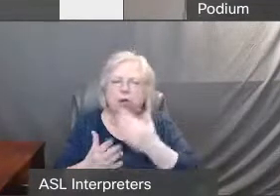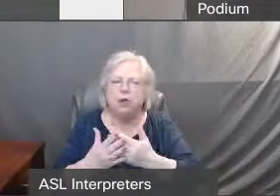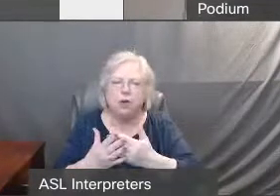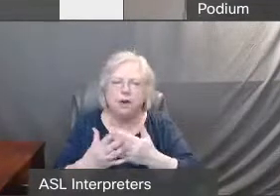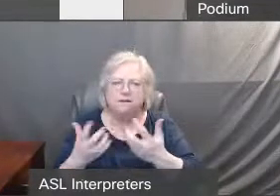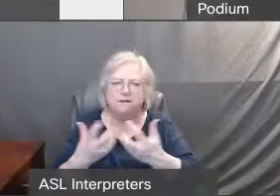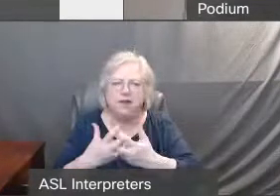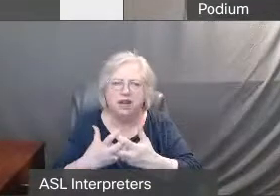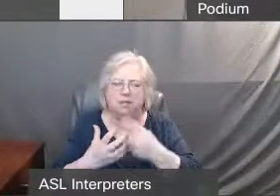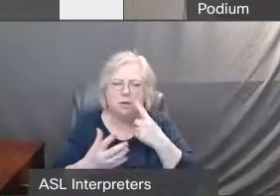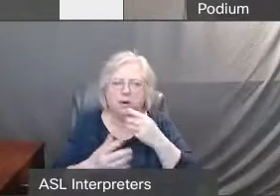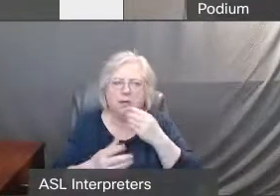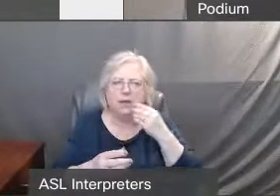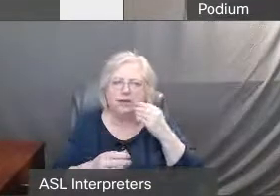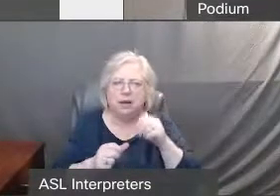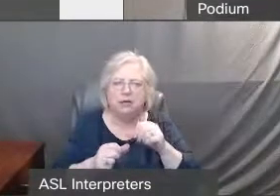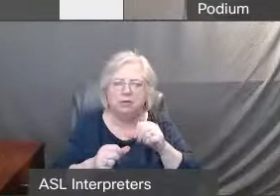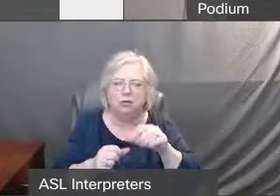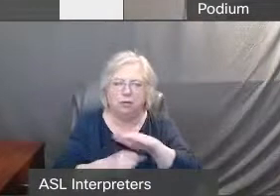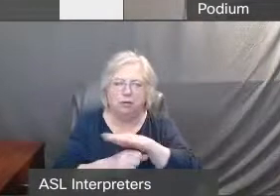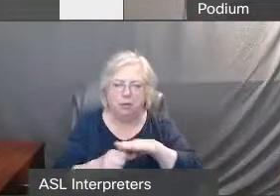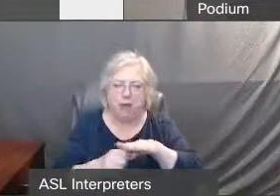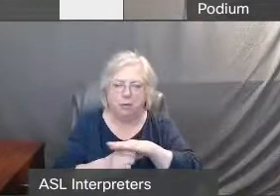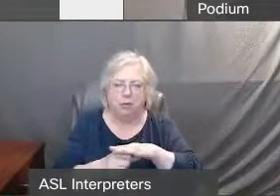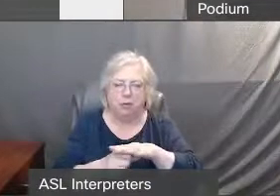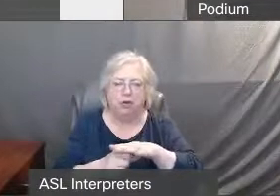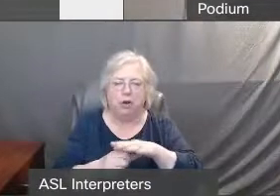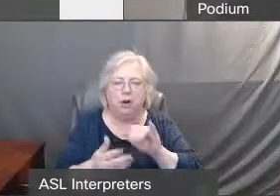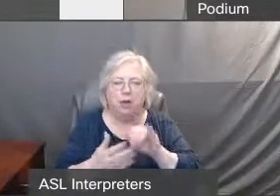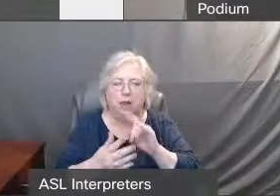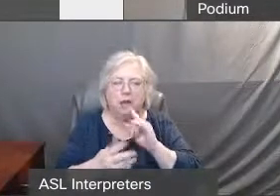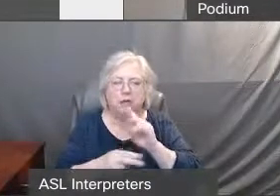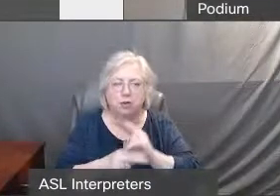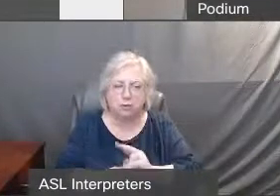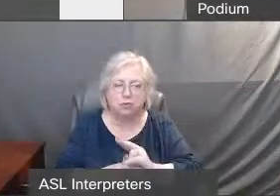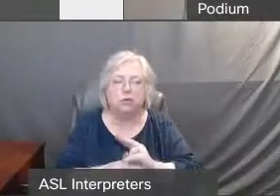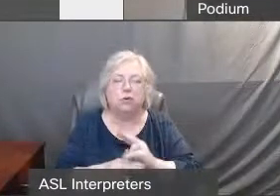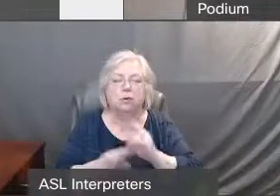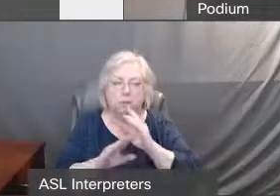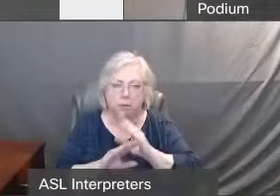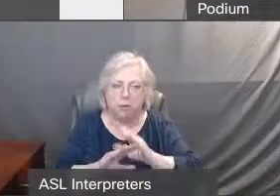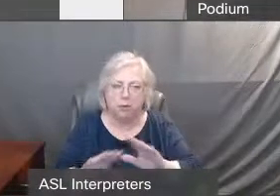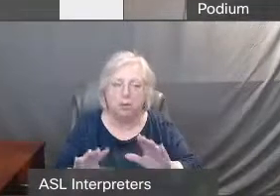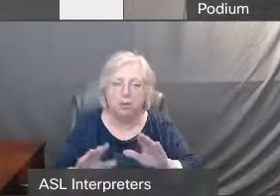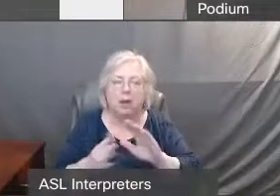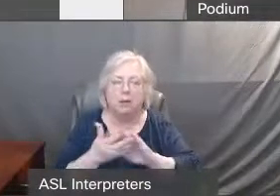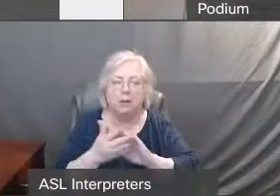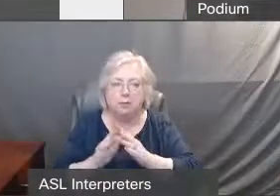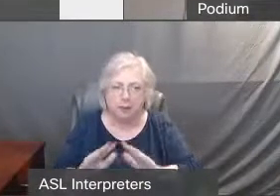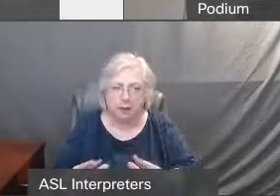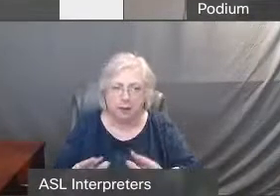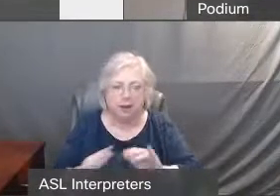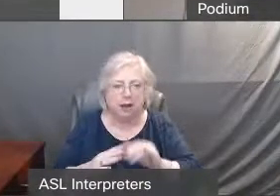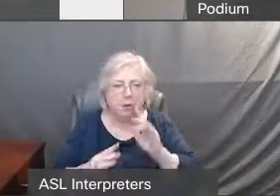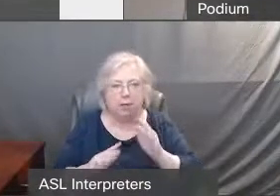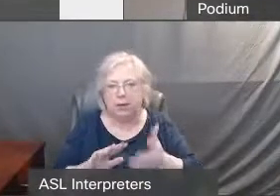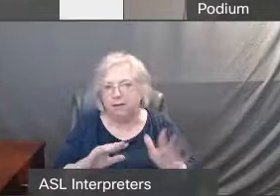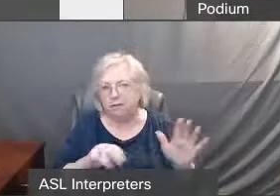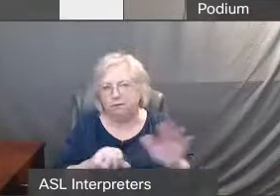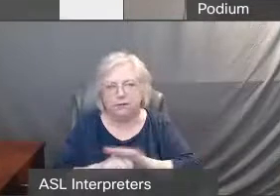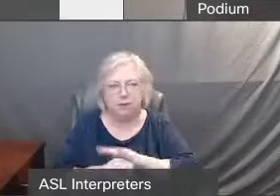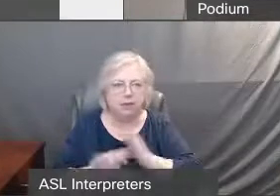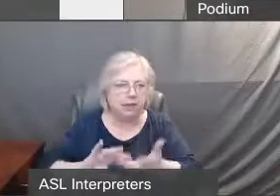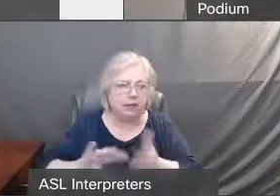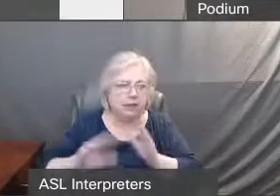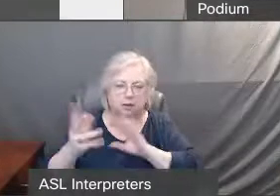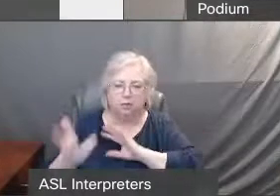is accustomed to a certain level of peace and quiet, which would be completely disrupted by